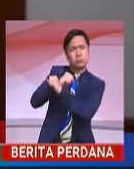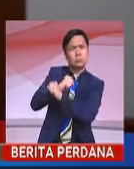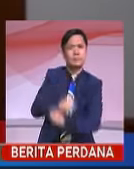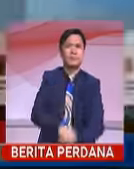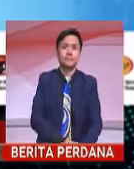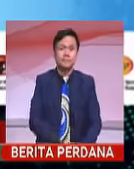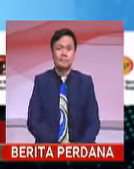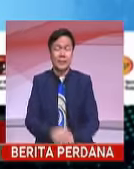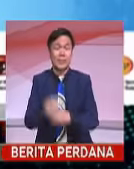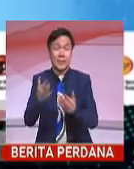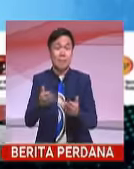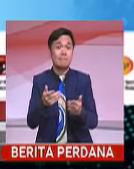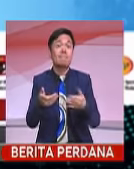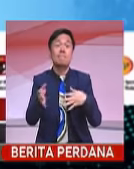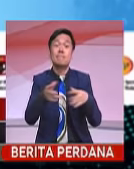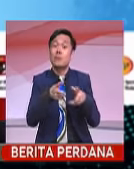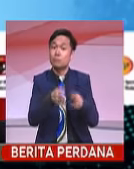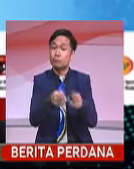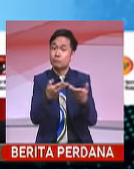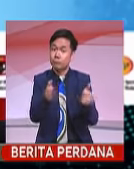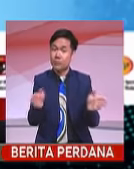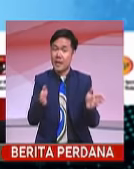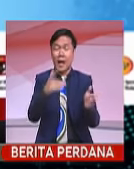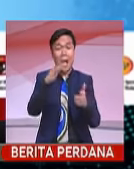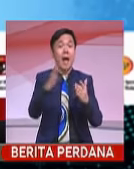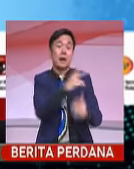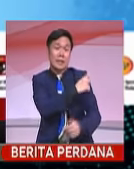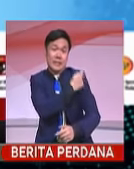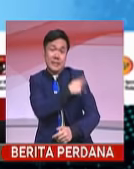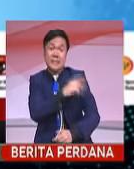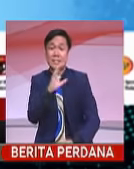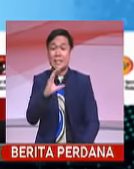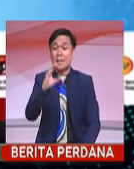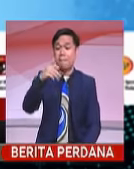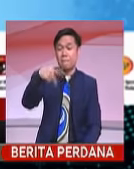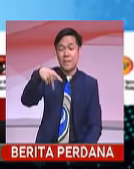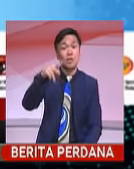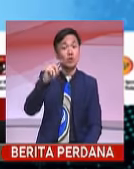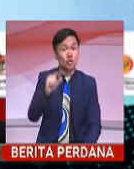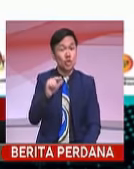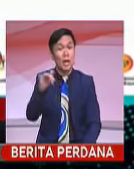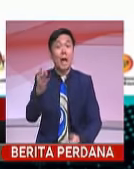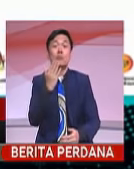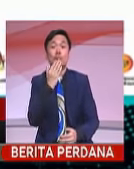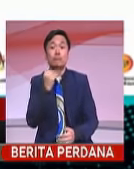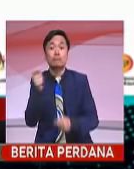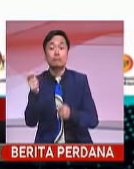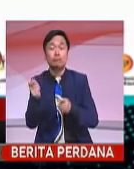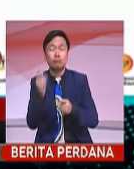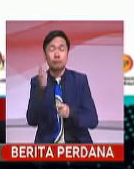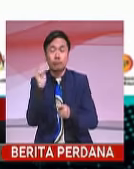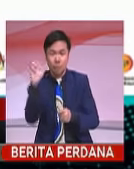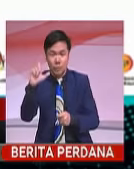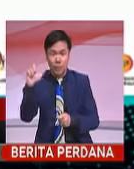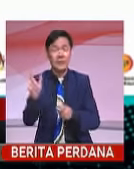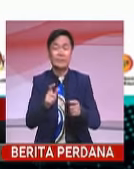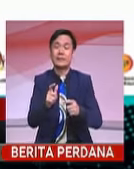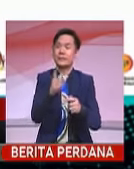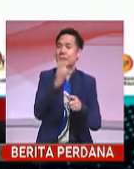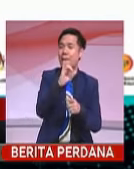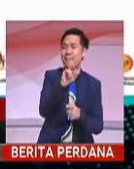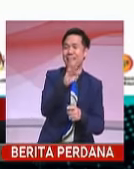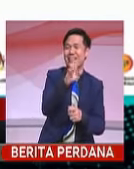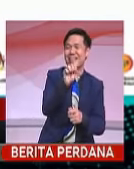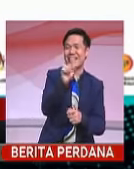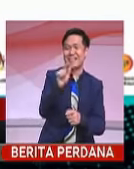Beliau memaklumkannya selepas merasmikan panduan amalan klinikal CPG untuk pengurusan diabetes mellitus jenis 2 edisi